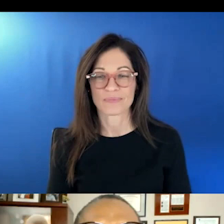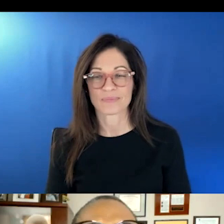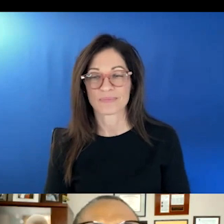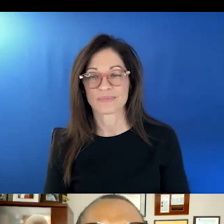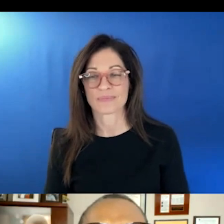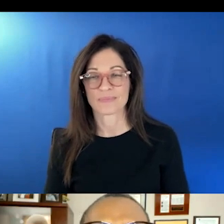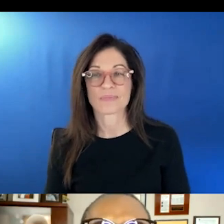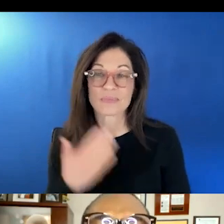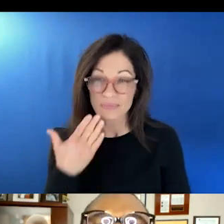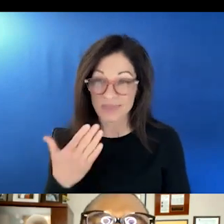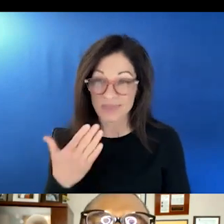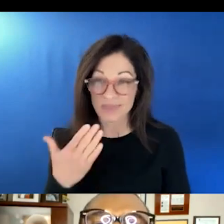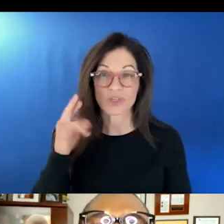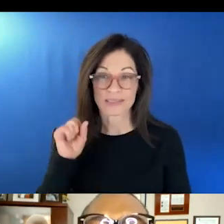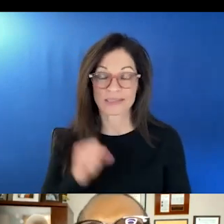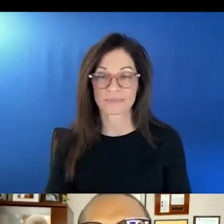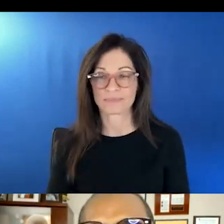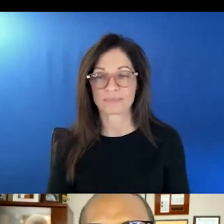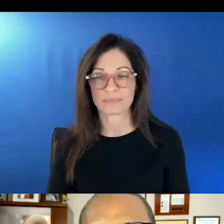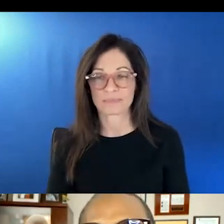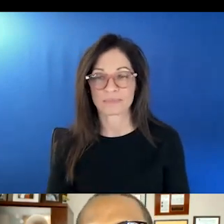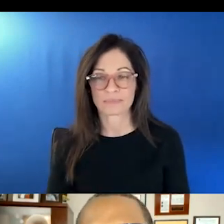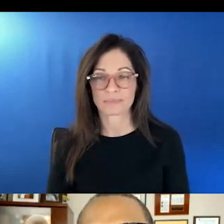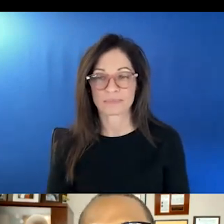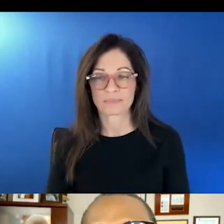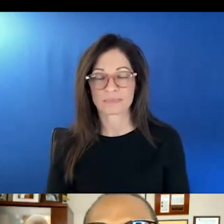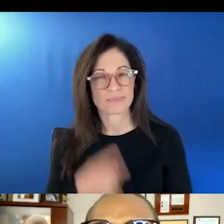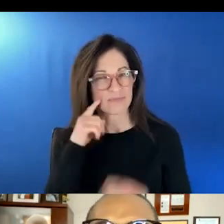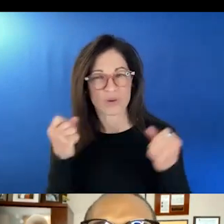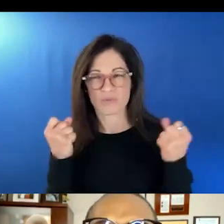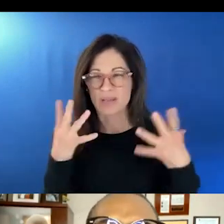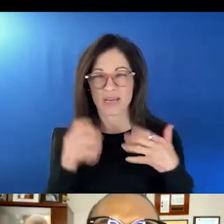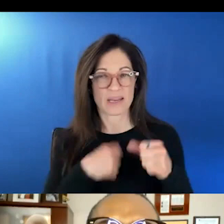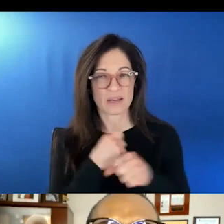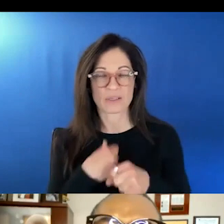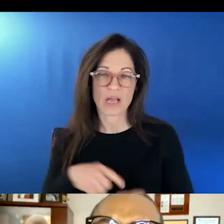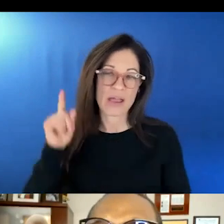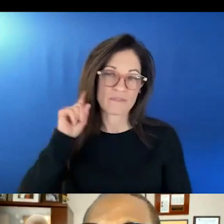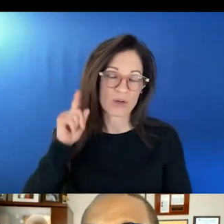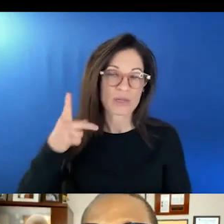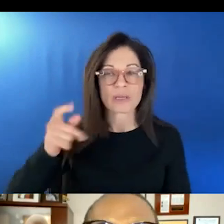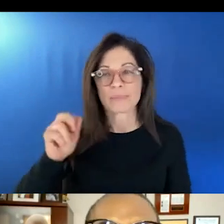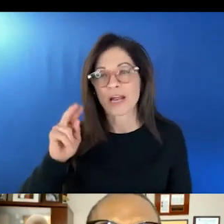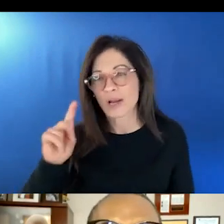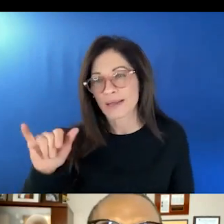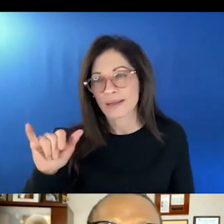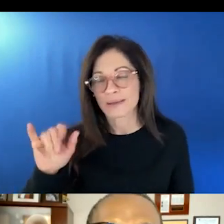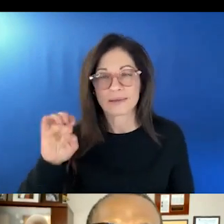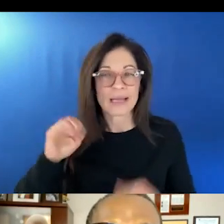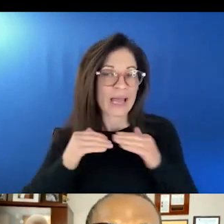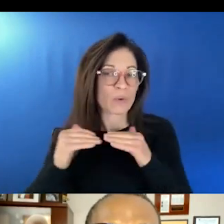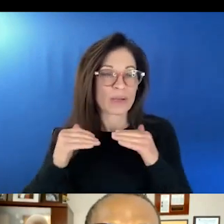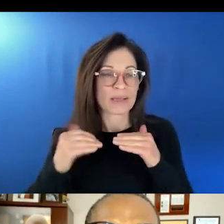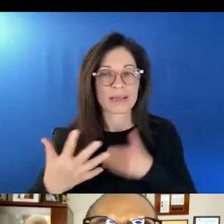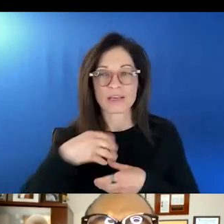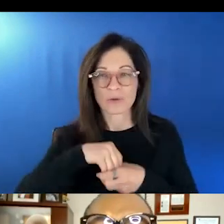Thank you, Chris. For years, I've heard and used terminology like parity, equity, and integration as it pertains to mental